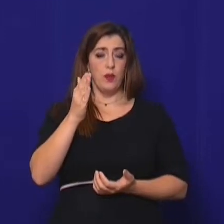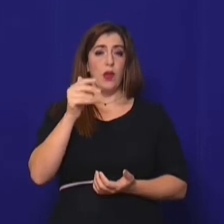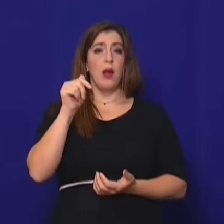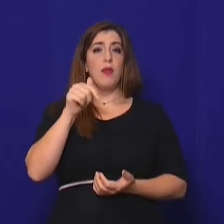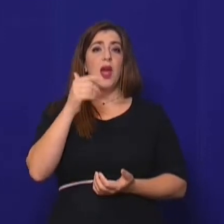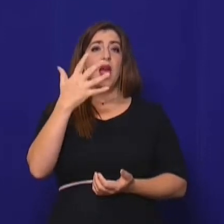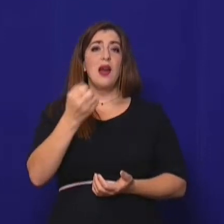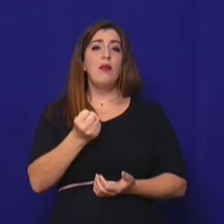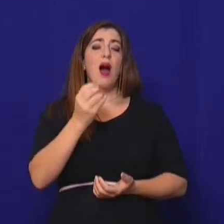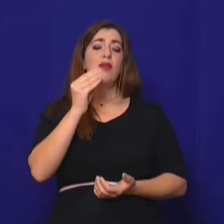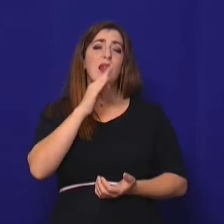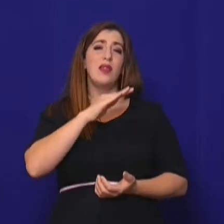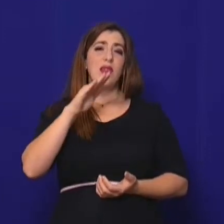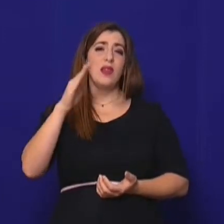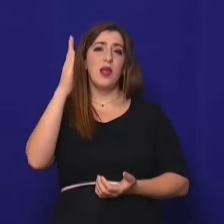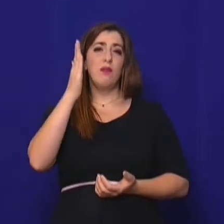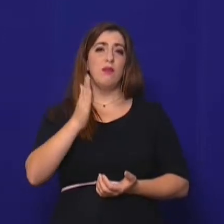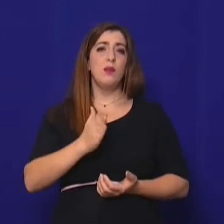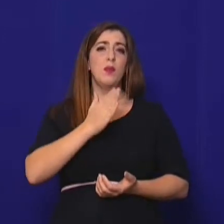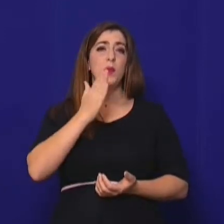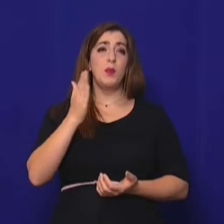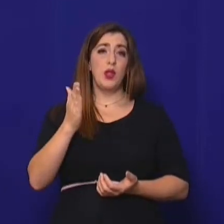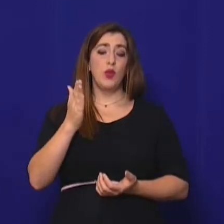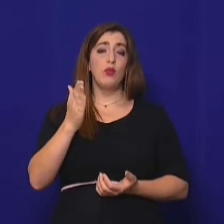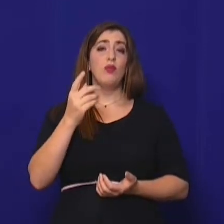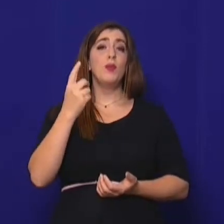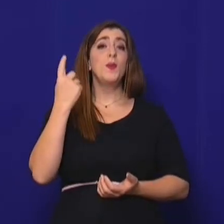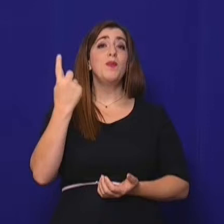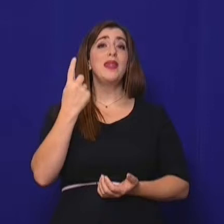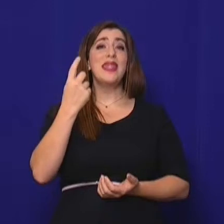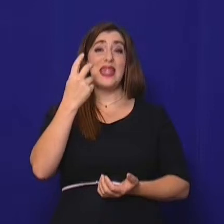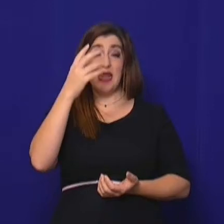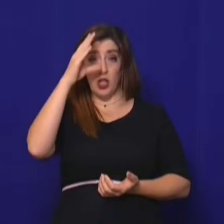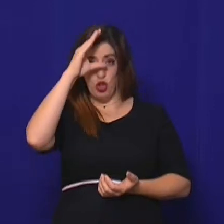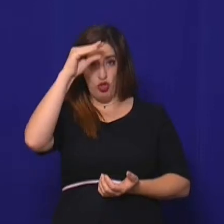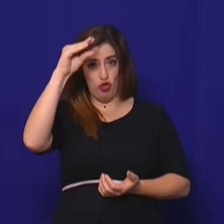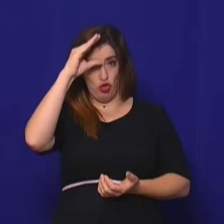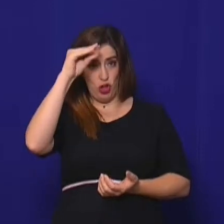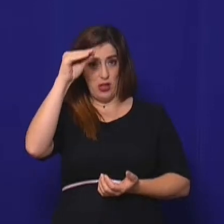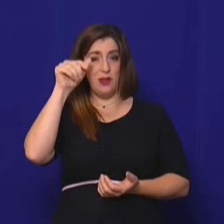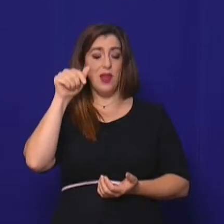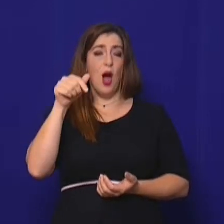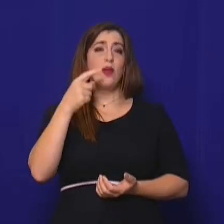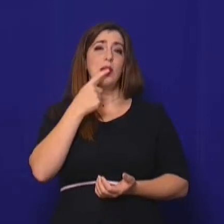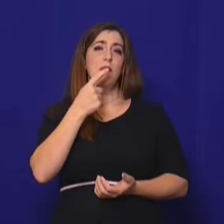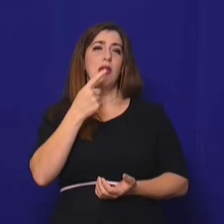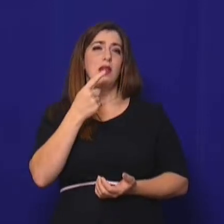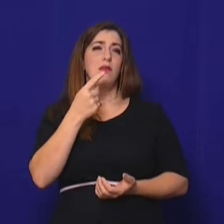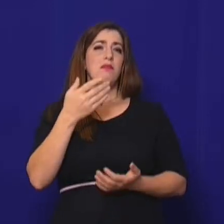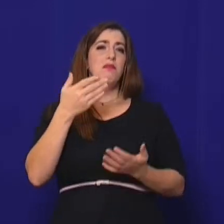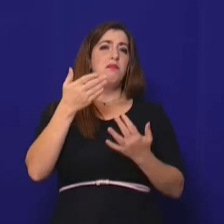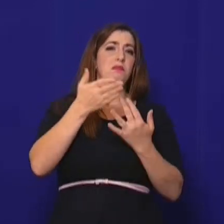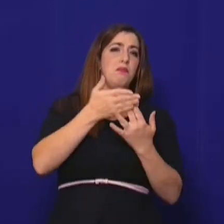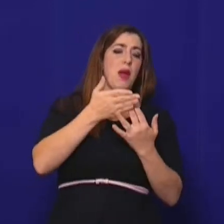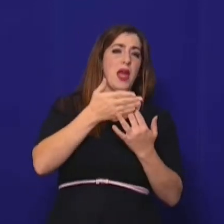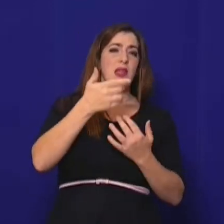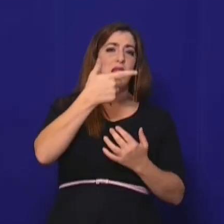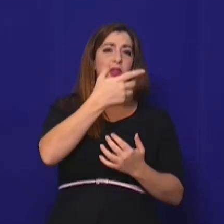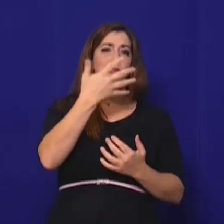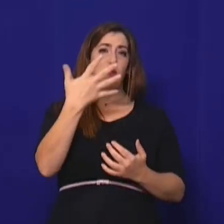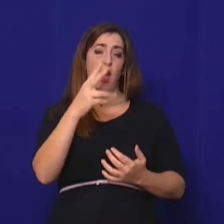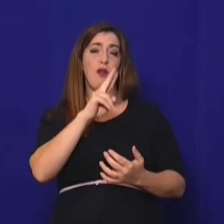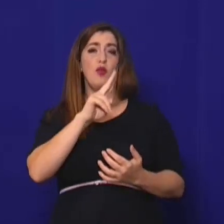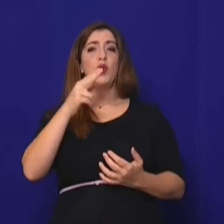li kellna ħafna mwiet speċjalment fl-irġiel ta' età bejn 75 u 84